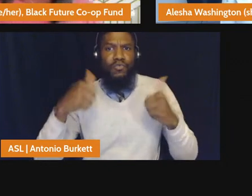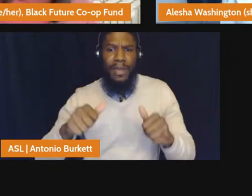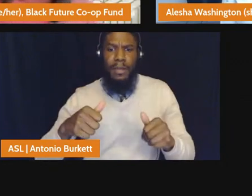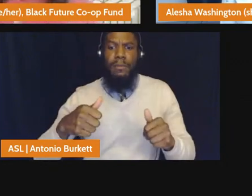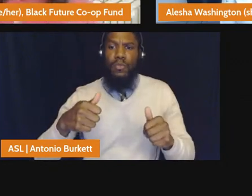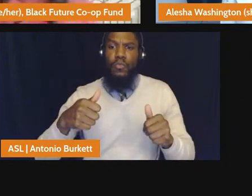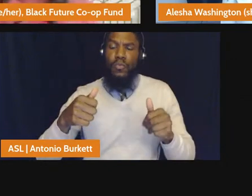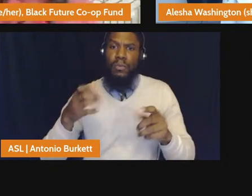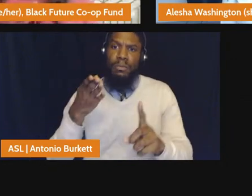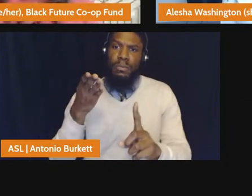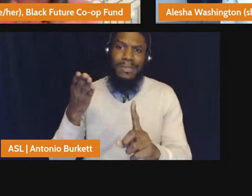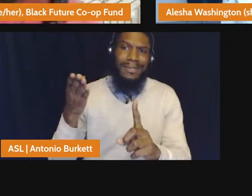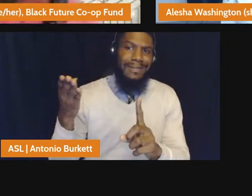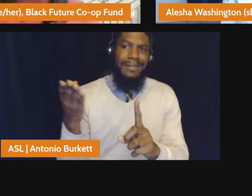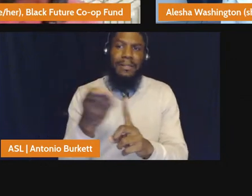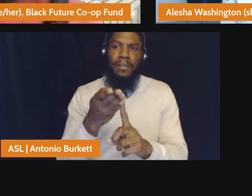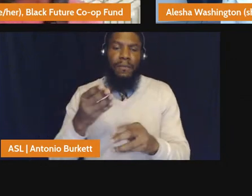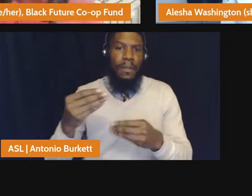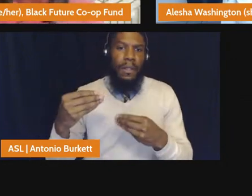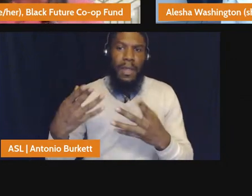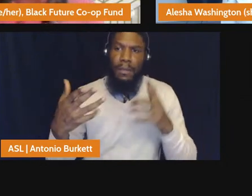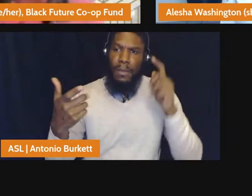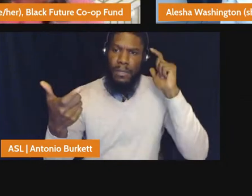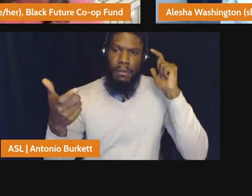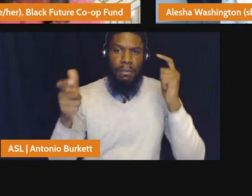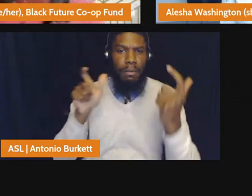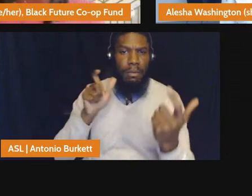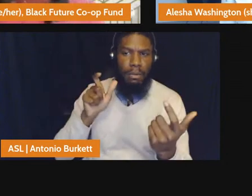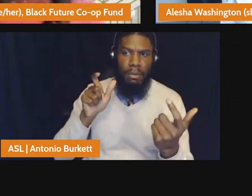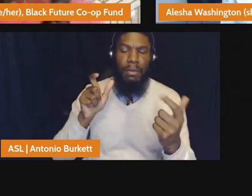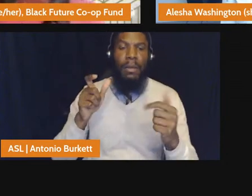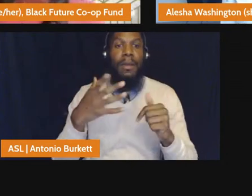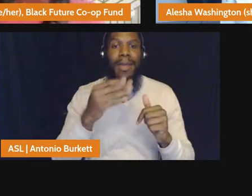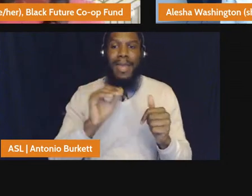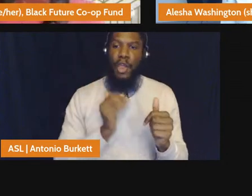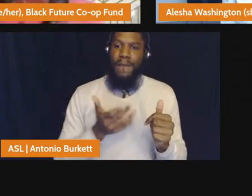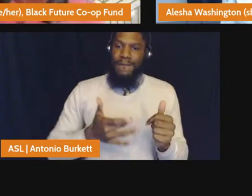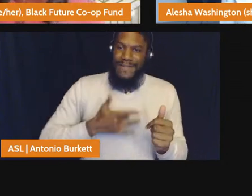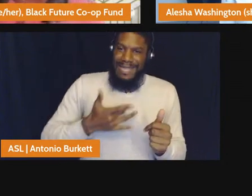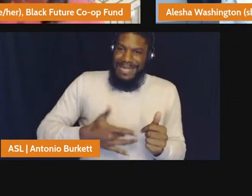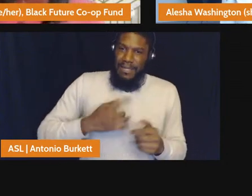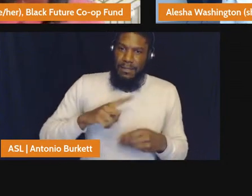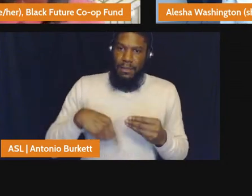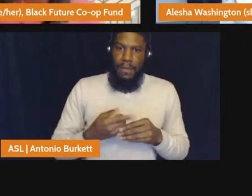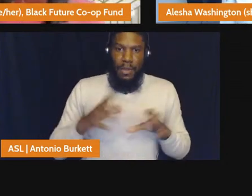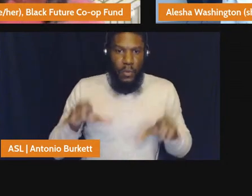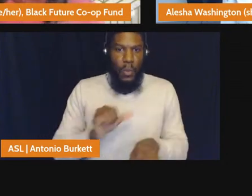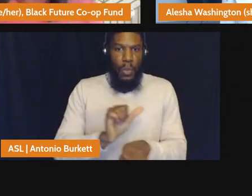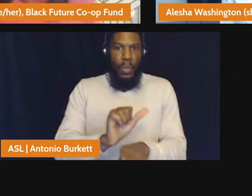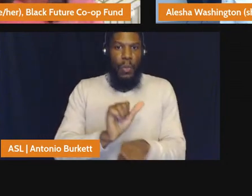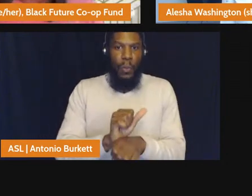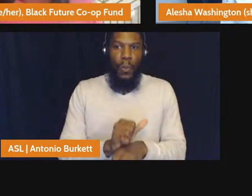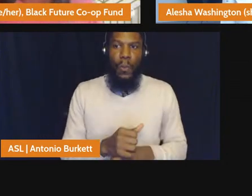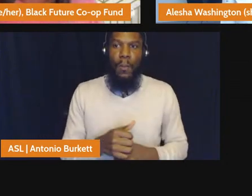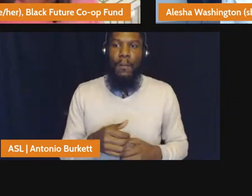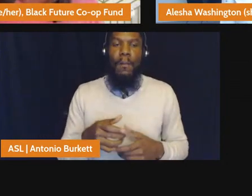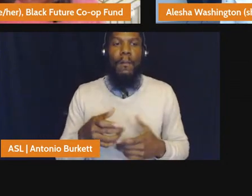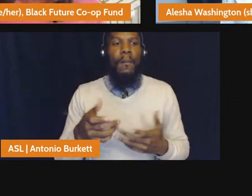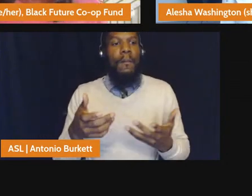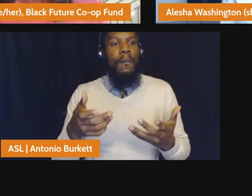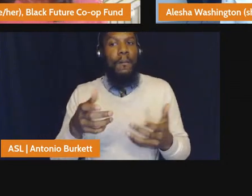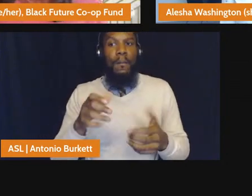trying to change how we feel about doing this work, because we deserve to feel joy. We deserve to feel